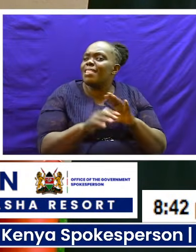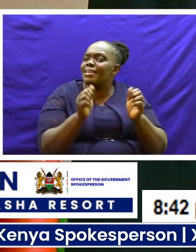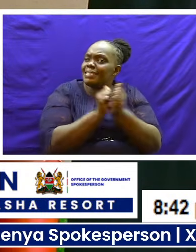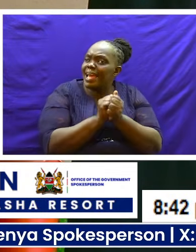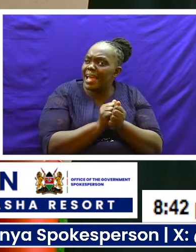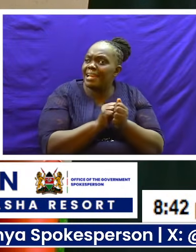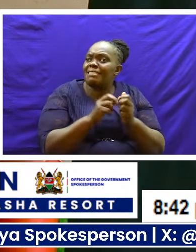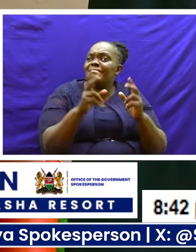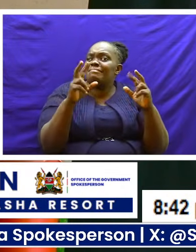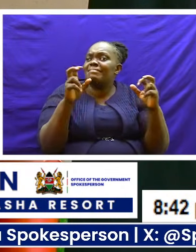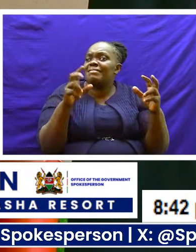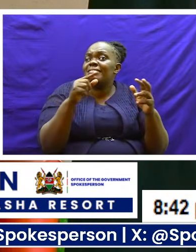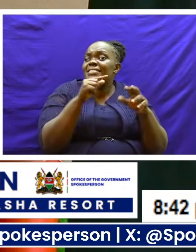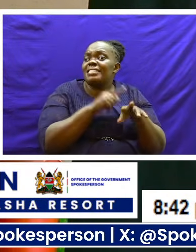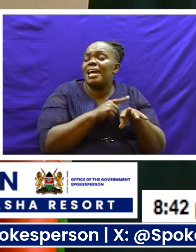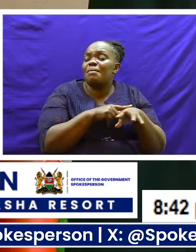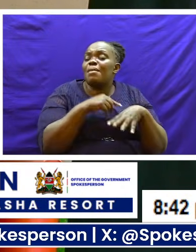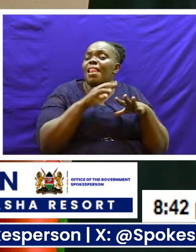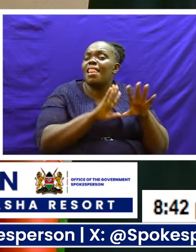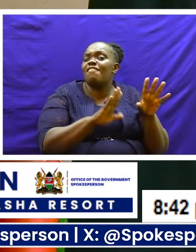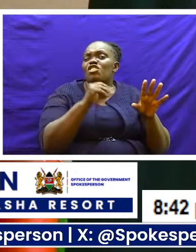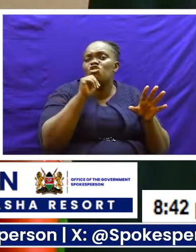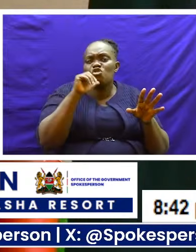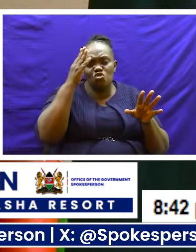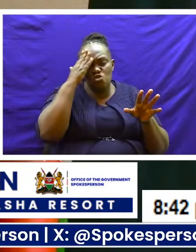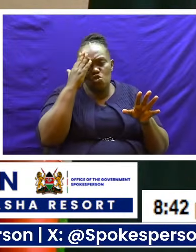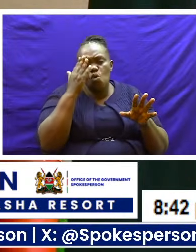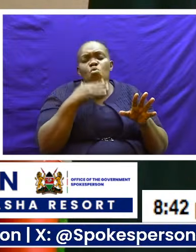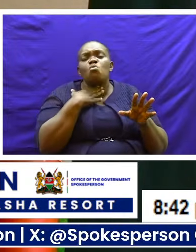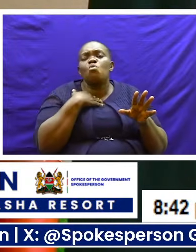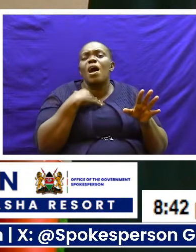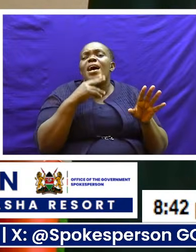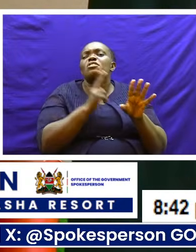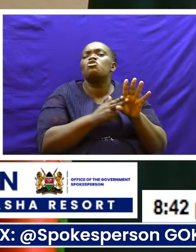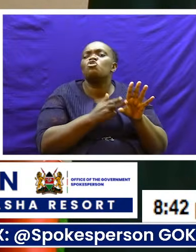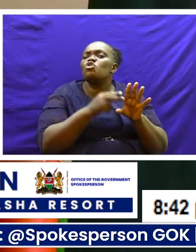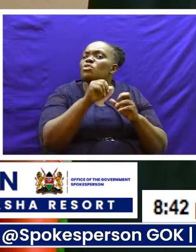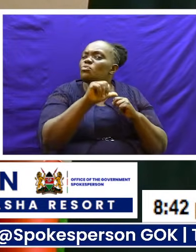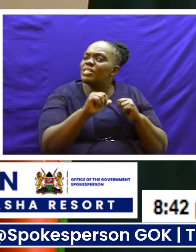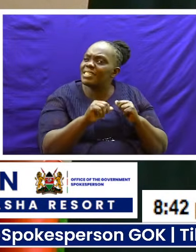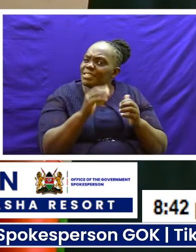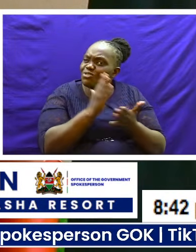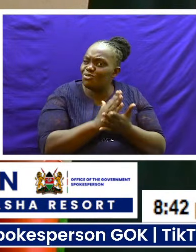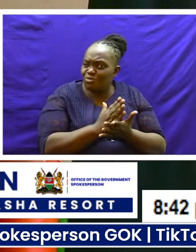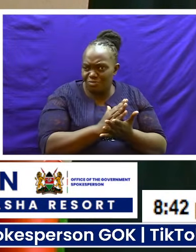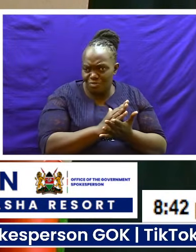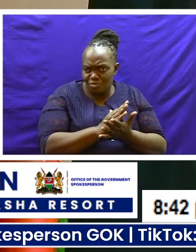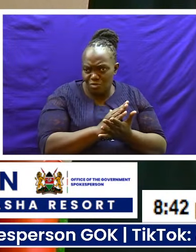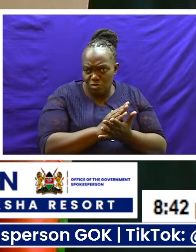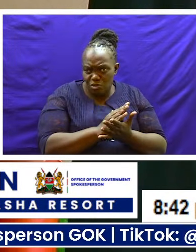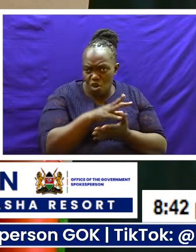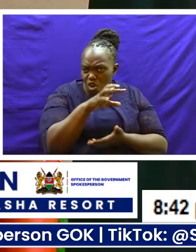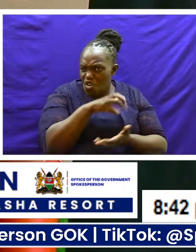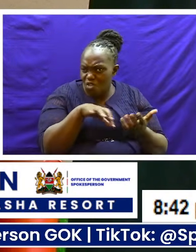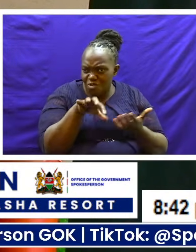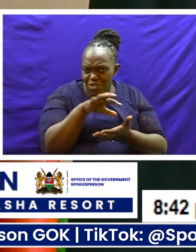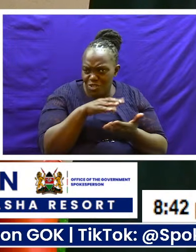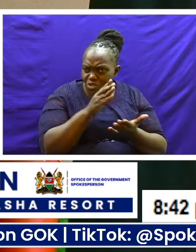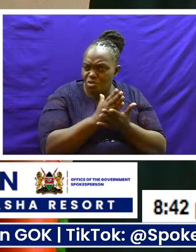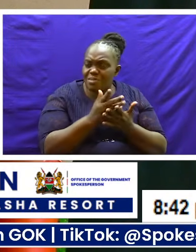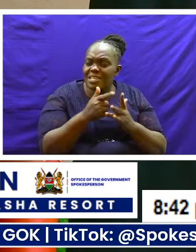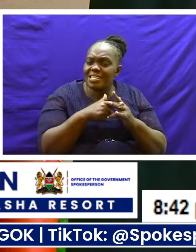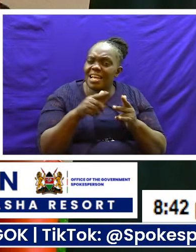subjects. By the time you are leaving, you don't know which pathway you're taking. Mniona nimeanza